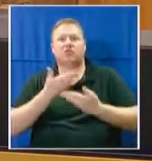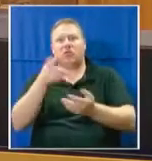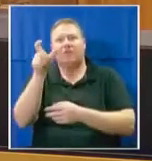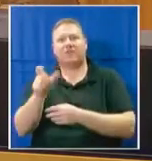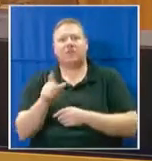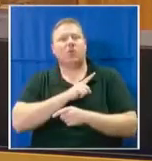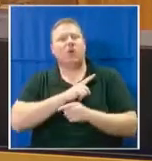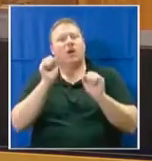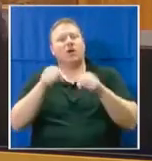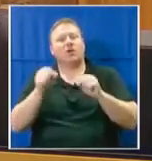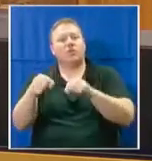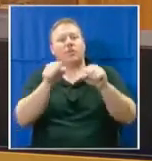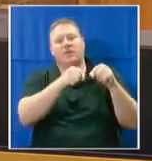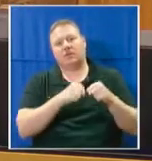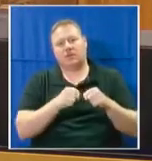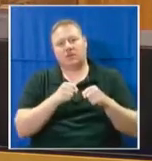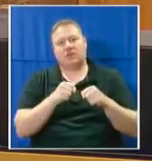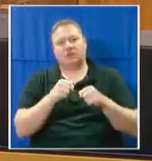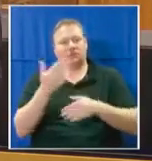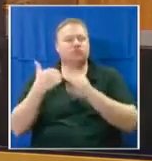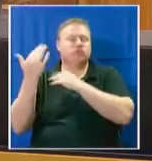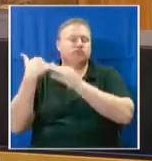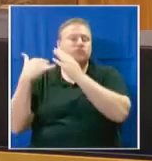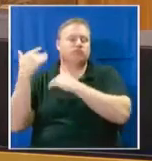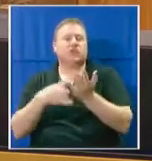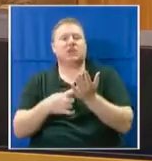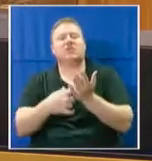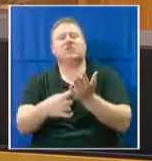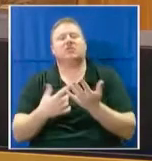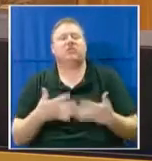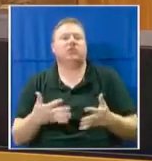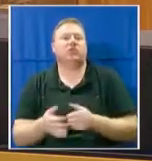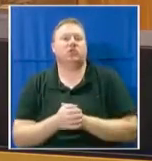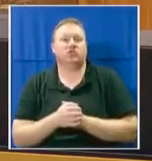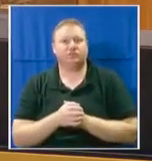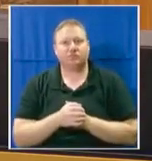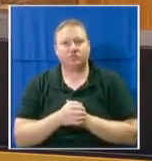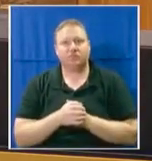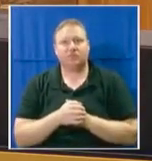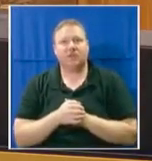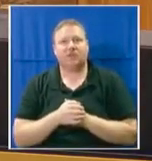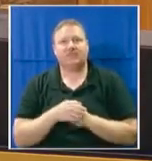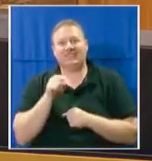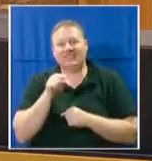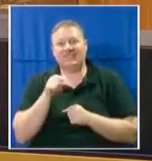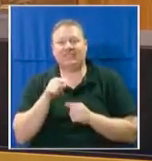that have been reached in the past rounds of discussion. And already that's a